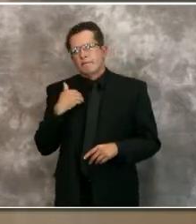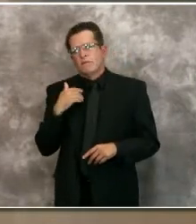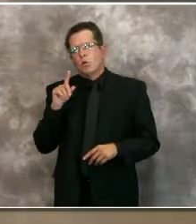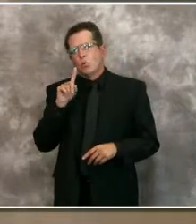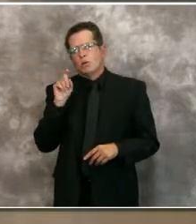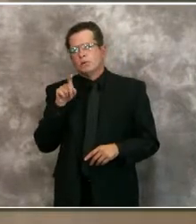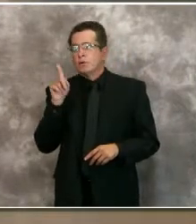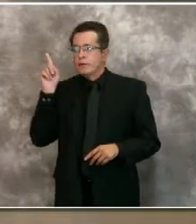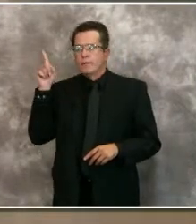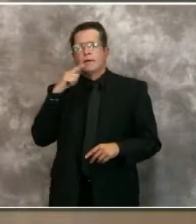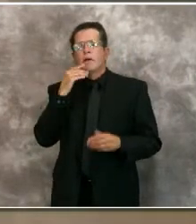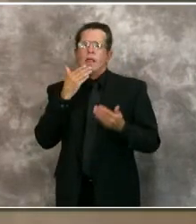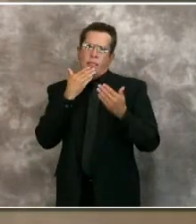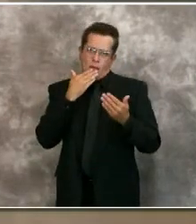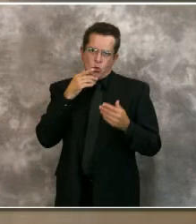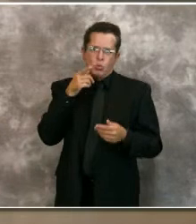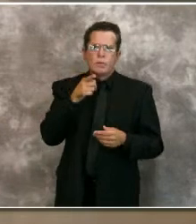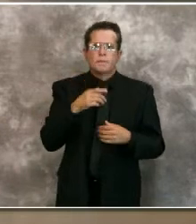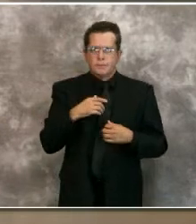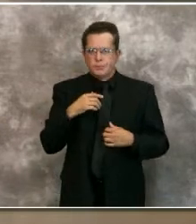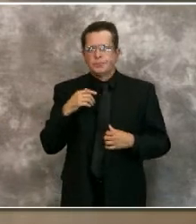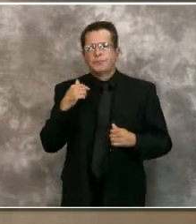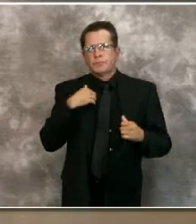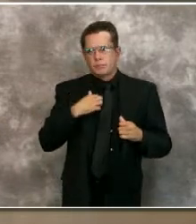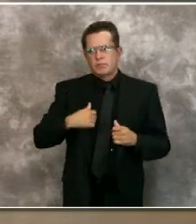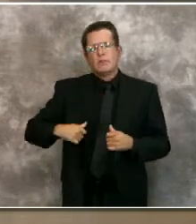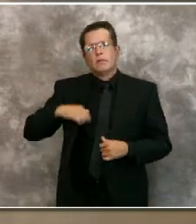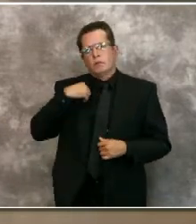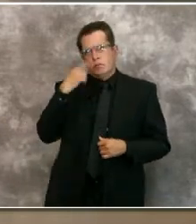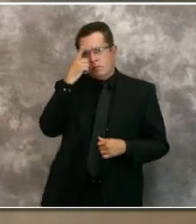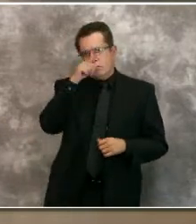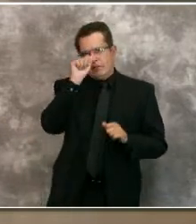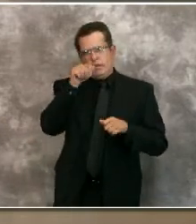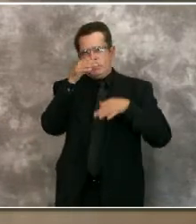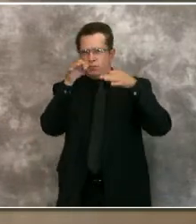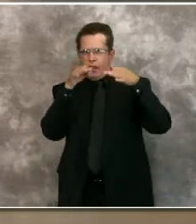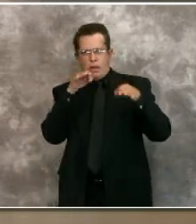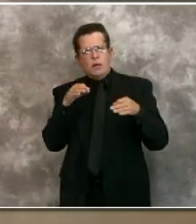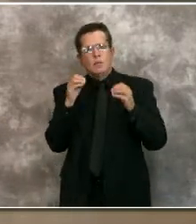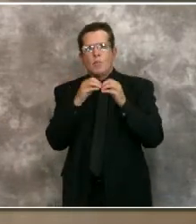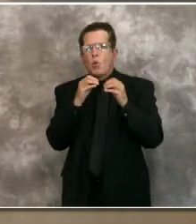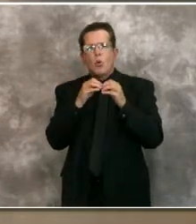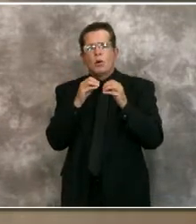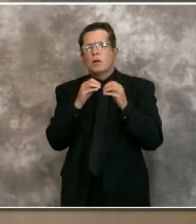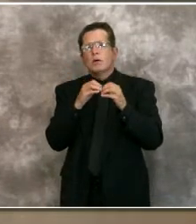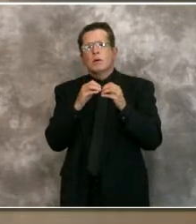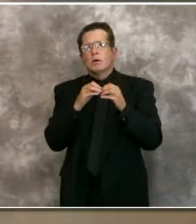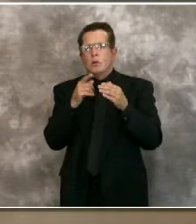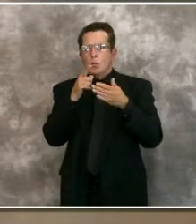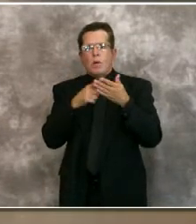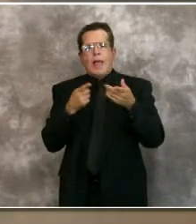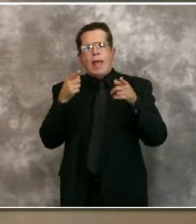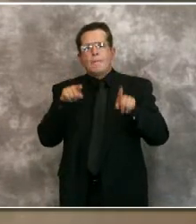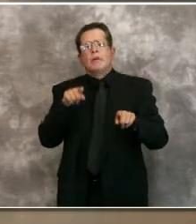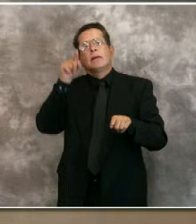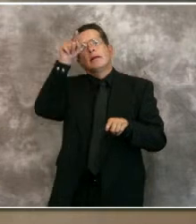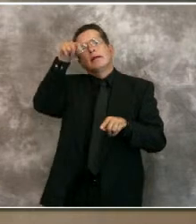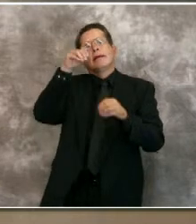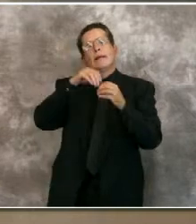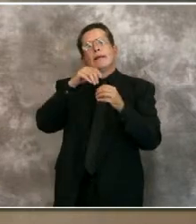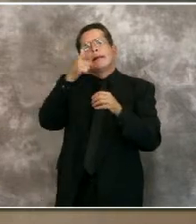Thanks for taking my call. I wonder if you could elaborate a little more on the actions that were taken in the gas lamp